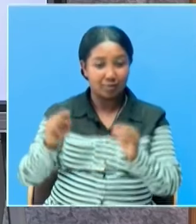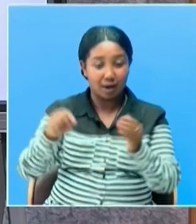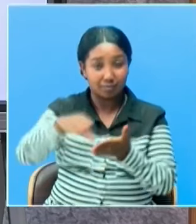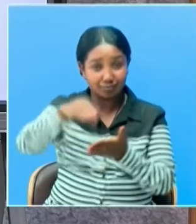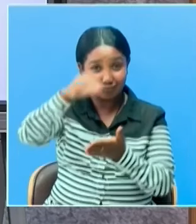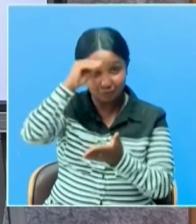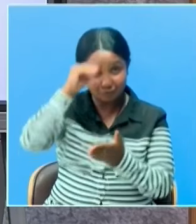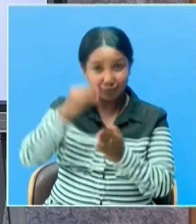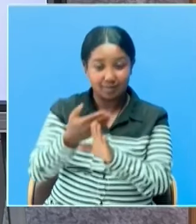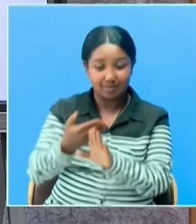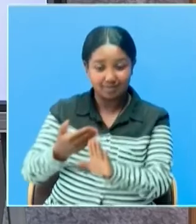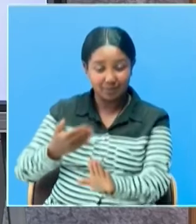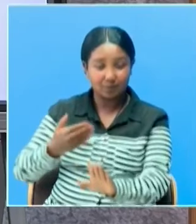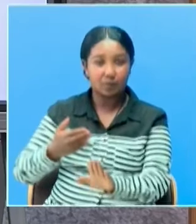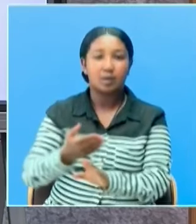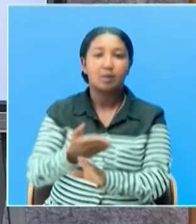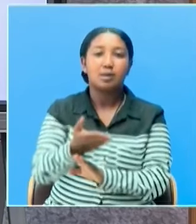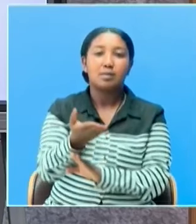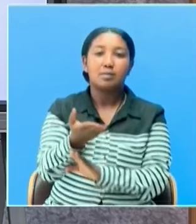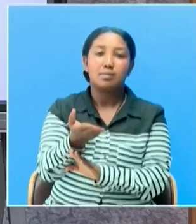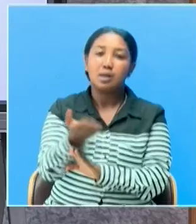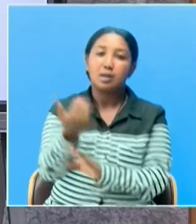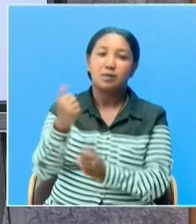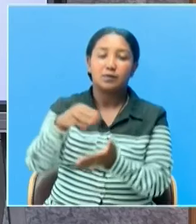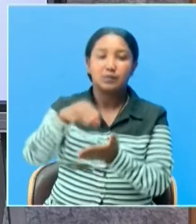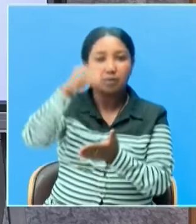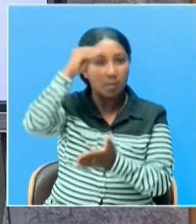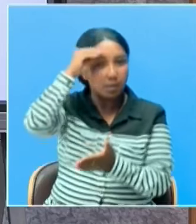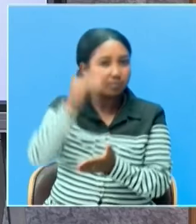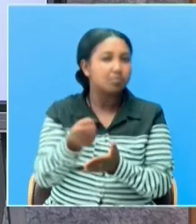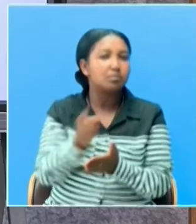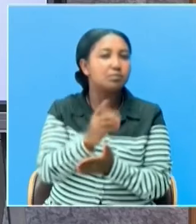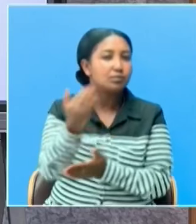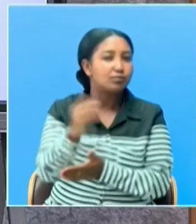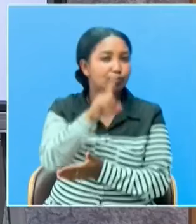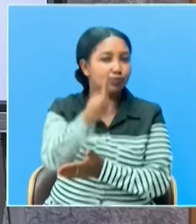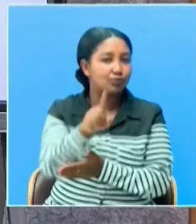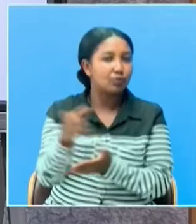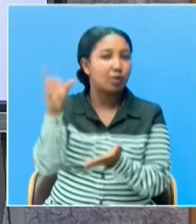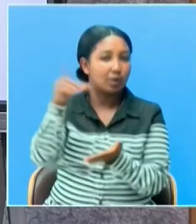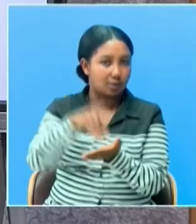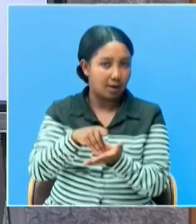lesson, let's say something about what we learned in the previous class.